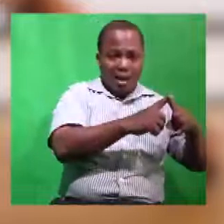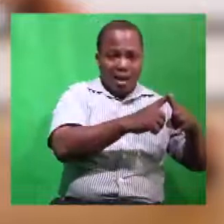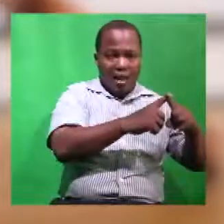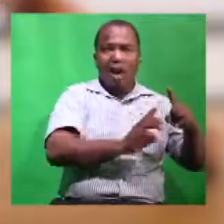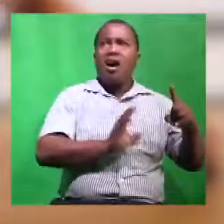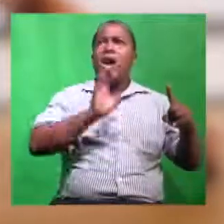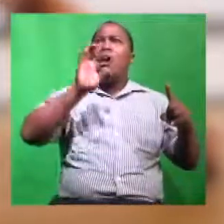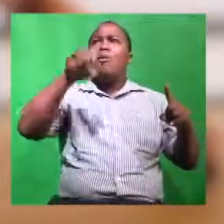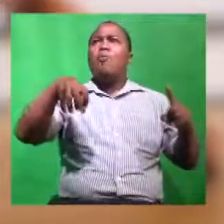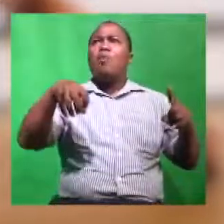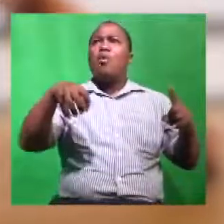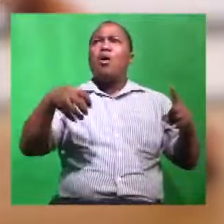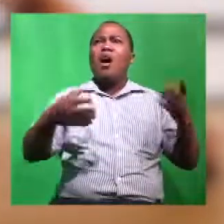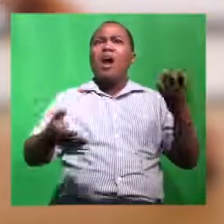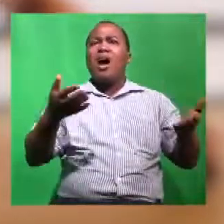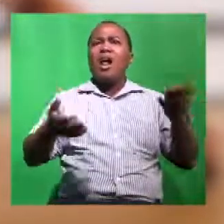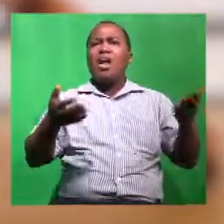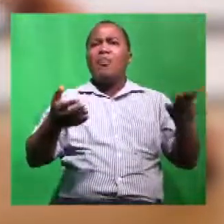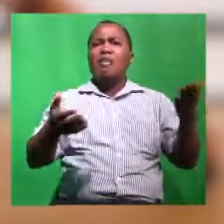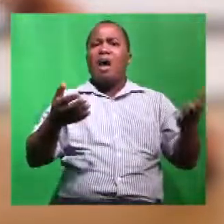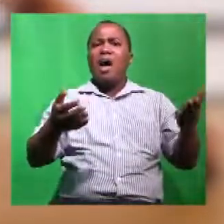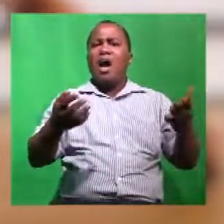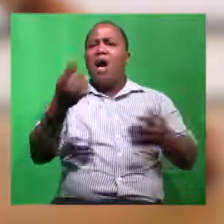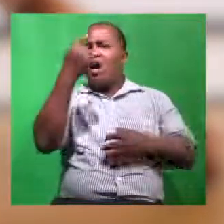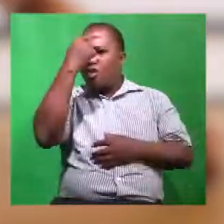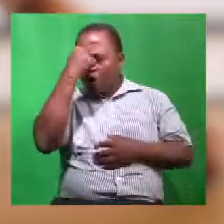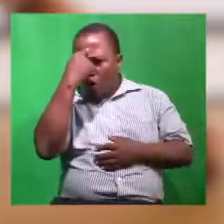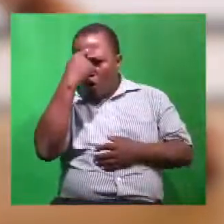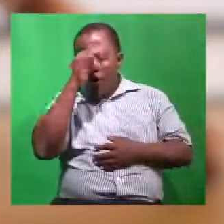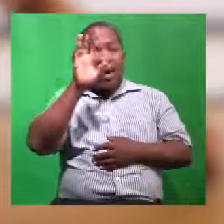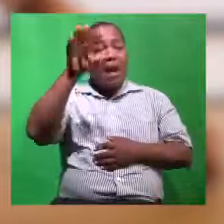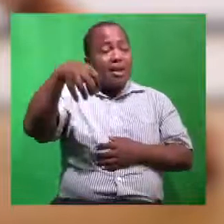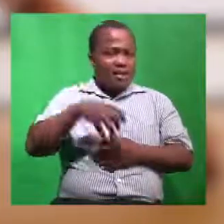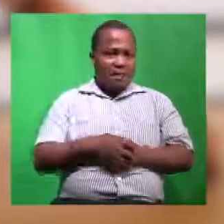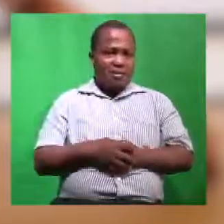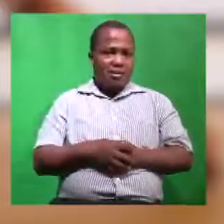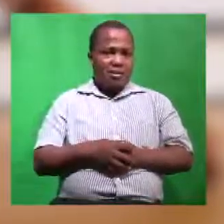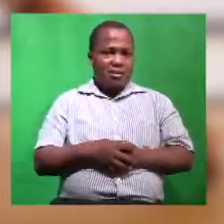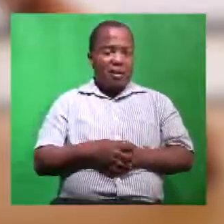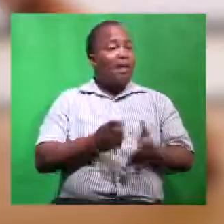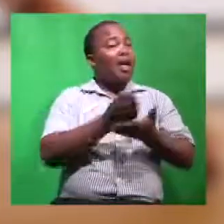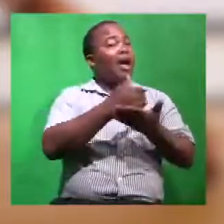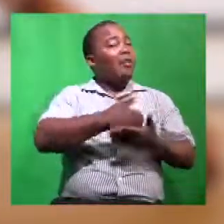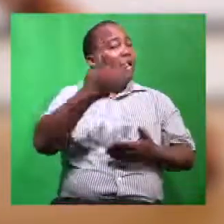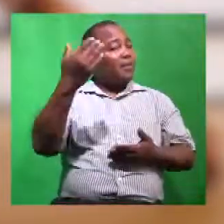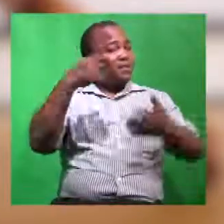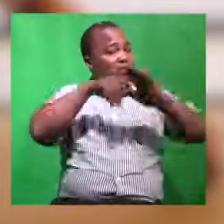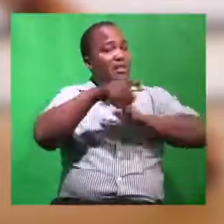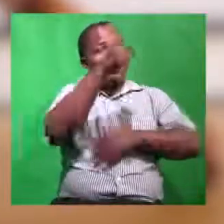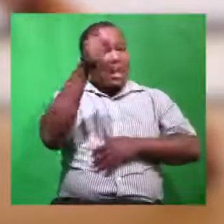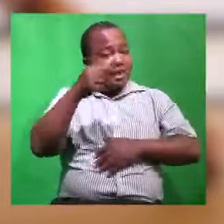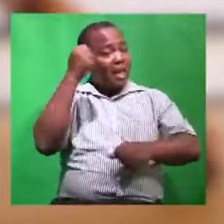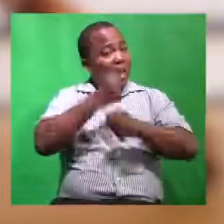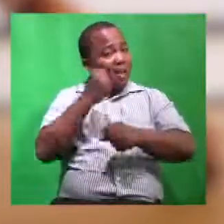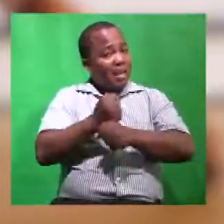the place like what? The place like Dodoma regions and other places in Tanzania, they practice female